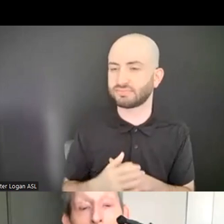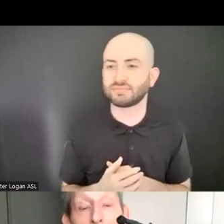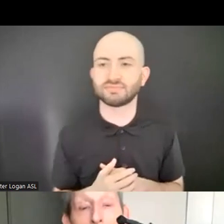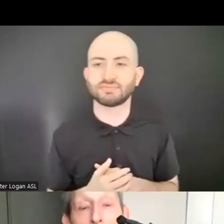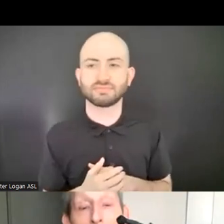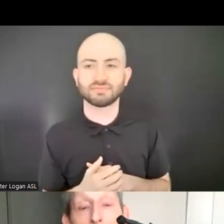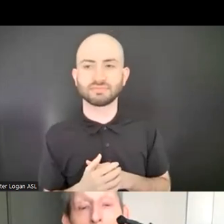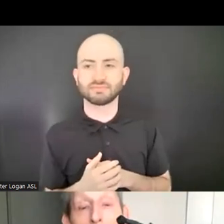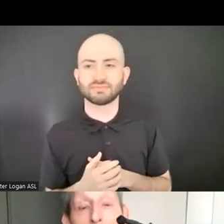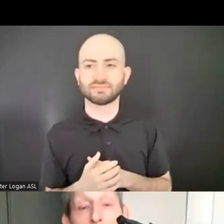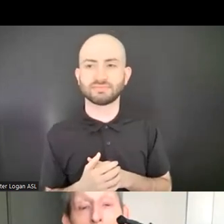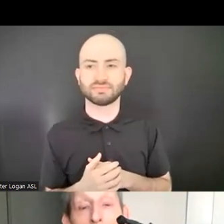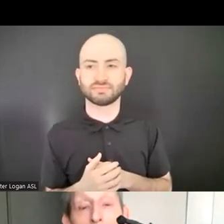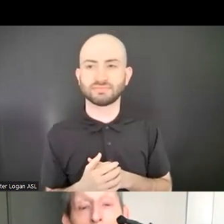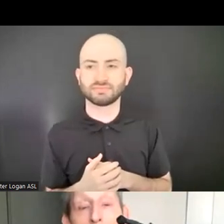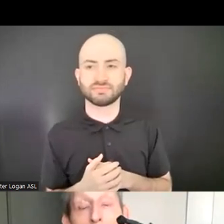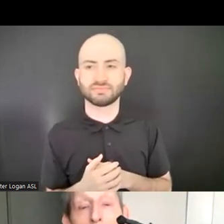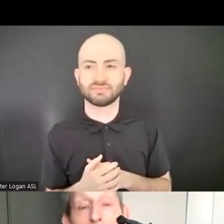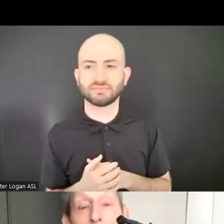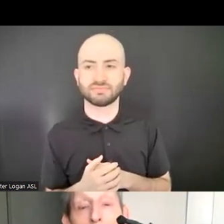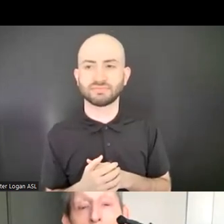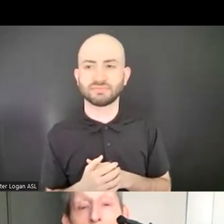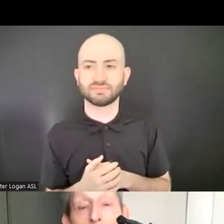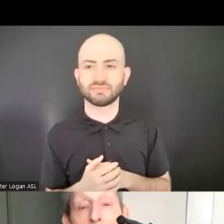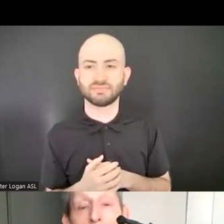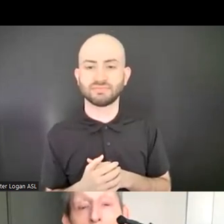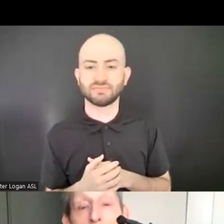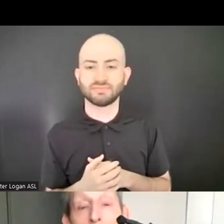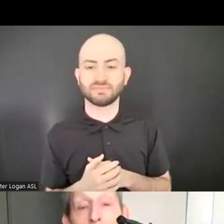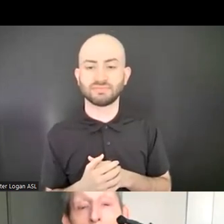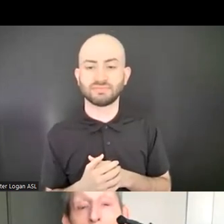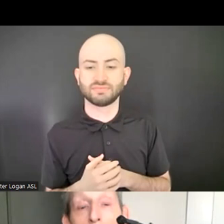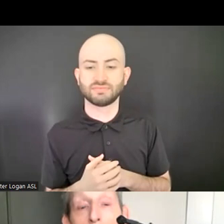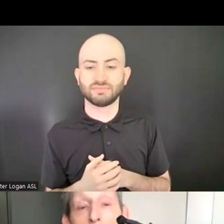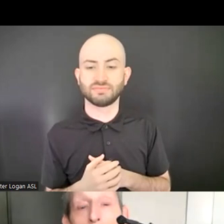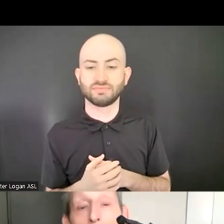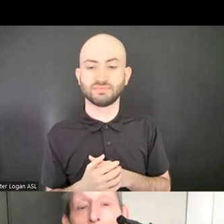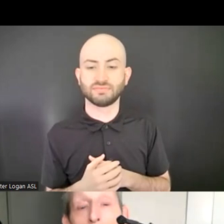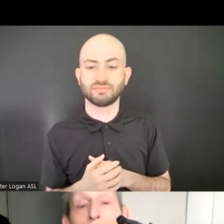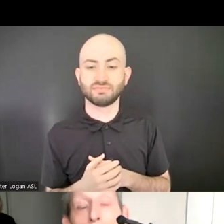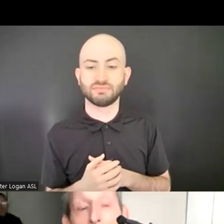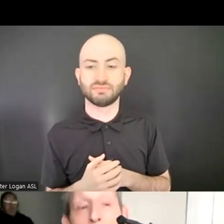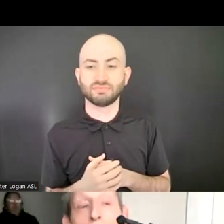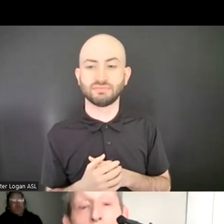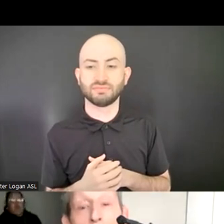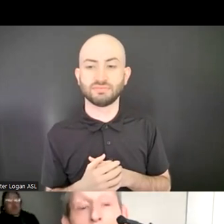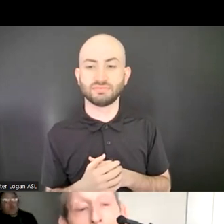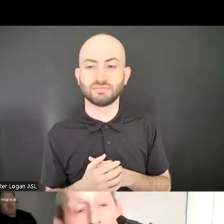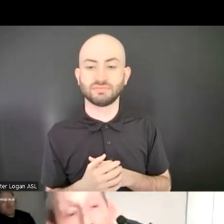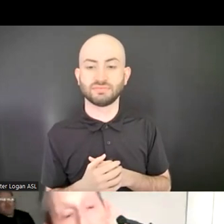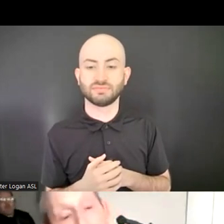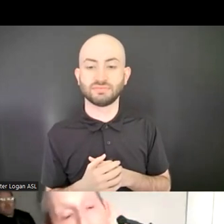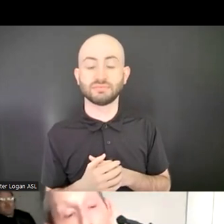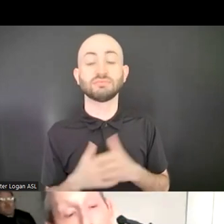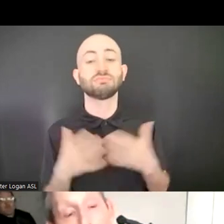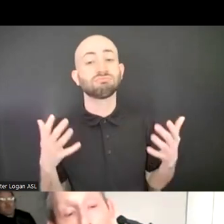um it comes in many forms it comes